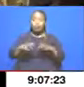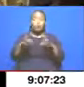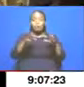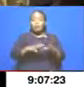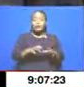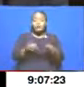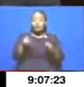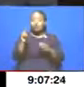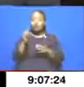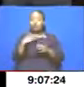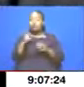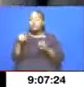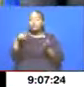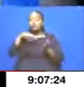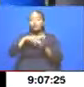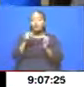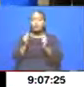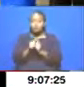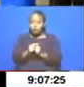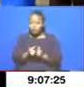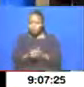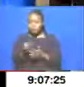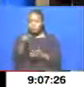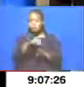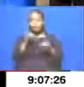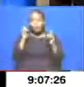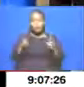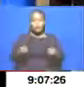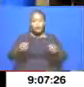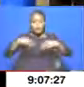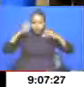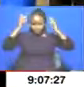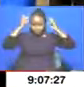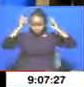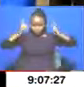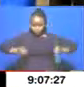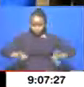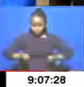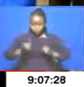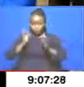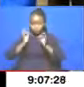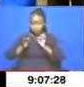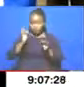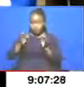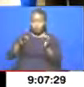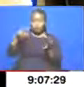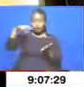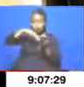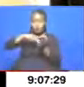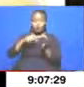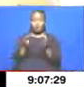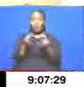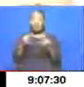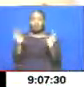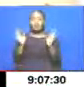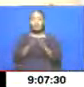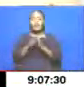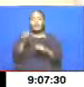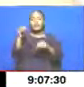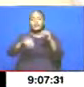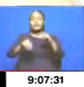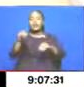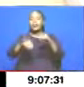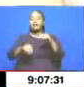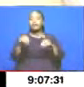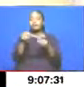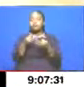want to go. We need to have a stand. If the nominations are fair, free and fair, it's